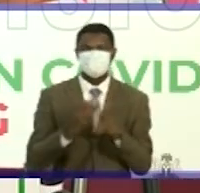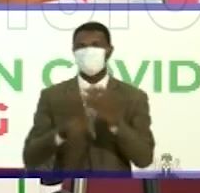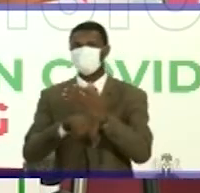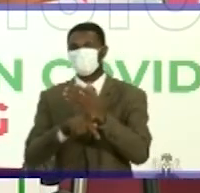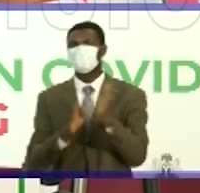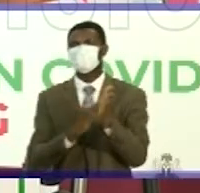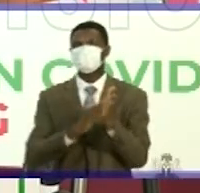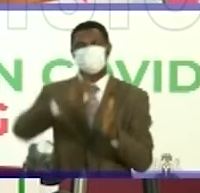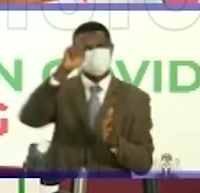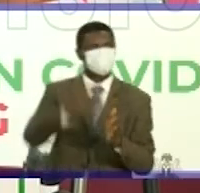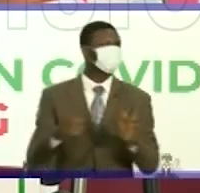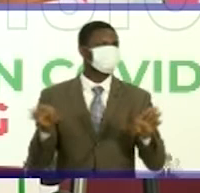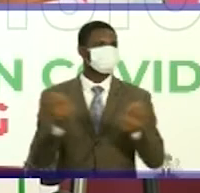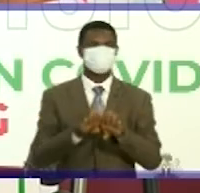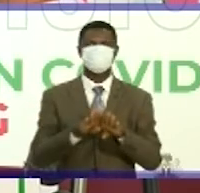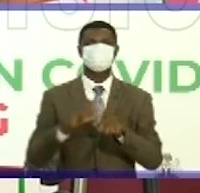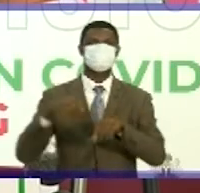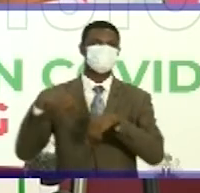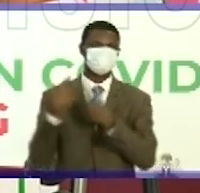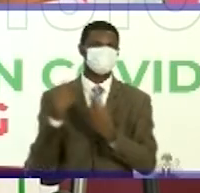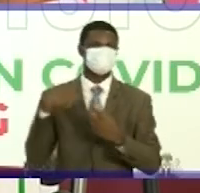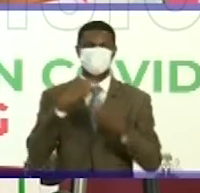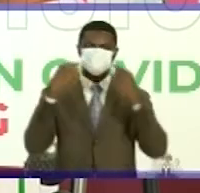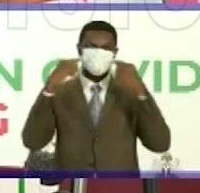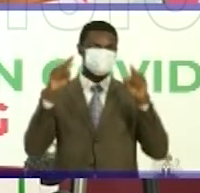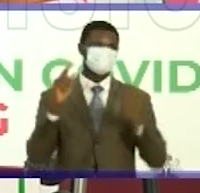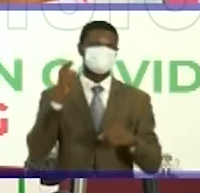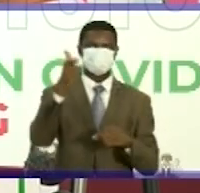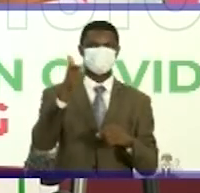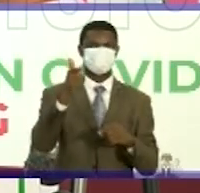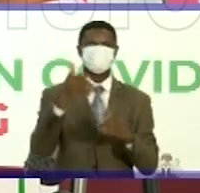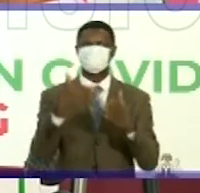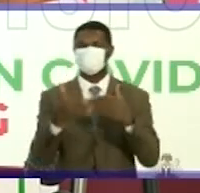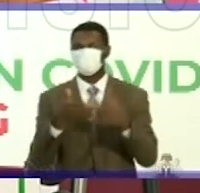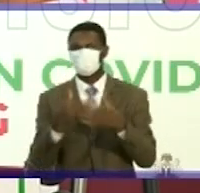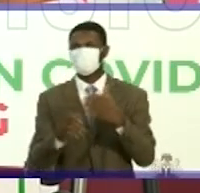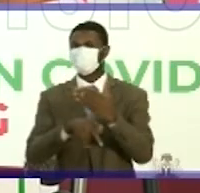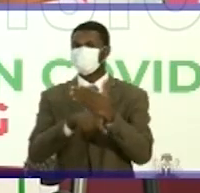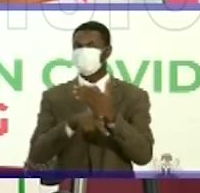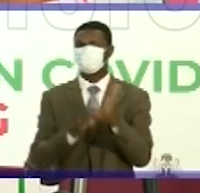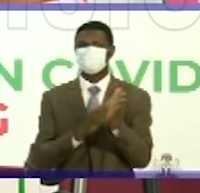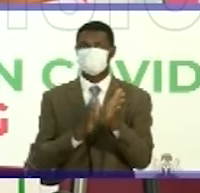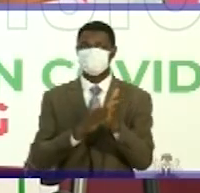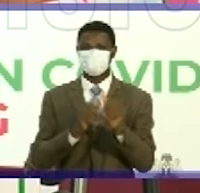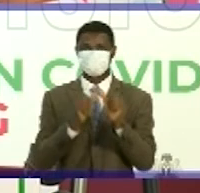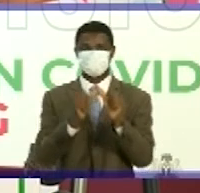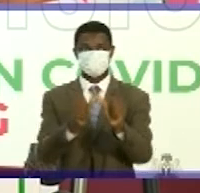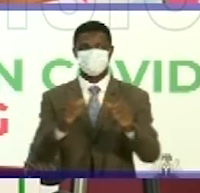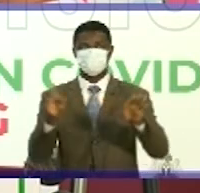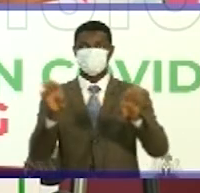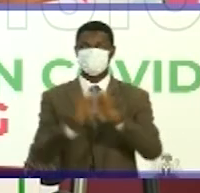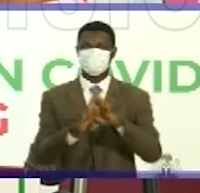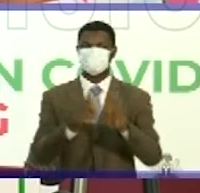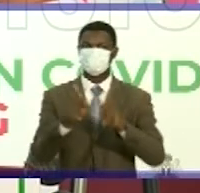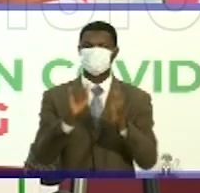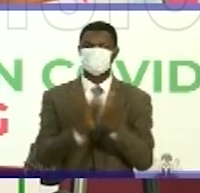further evaluation. However, while primary schools must remain closed, registered pupils